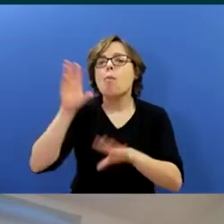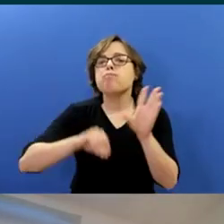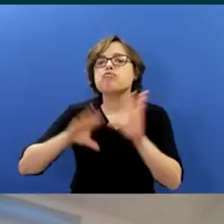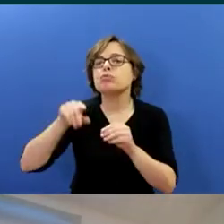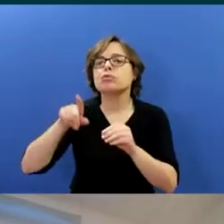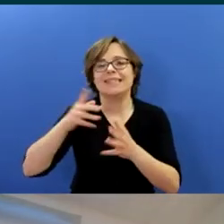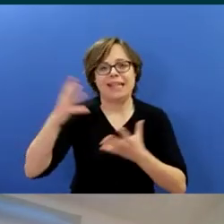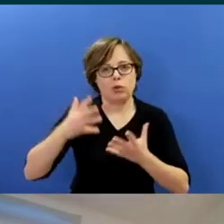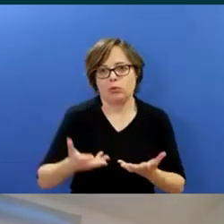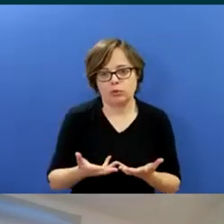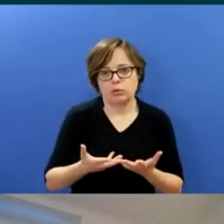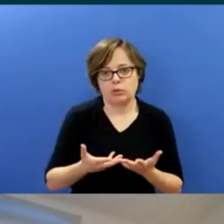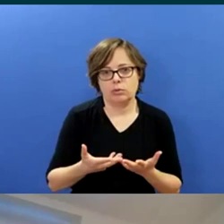vote.